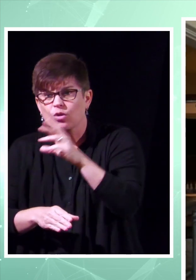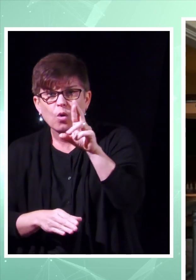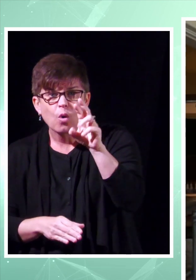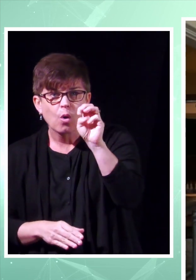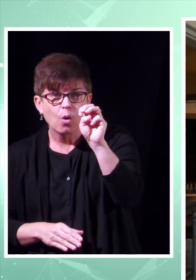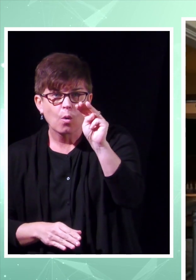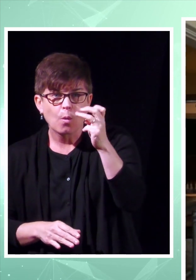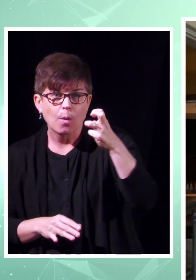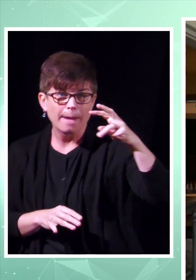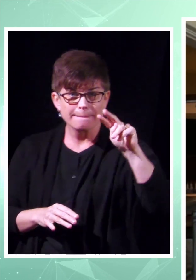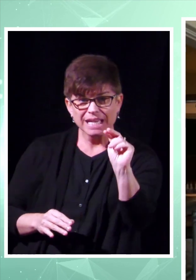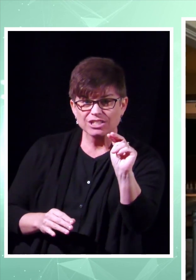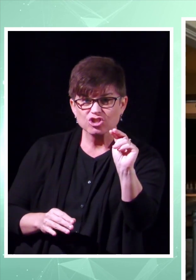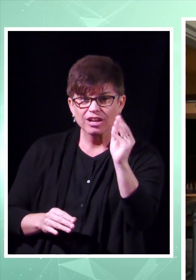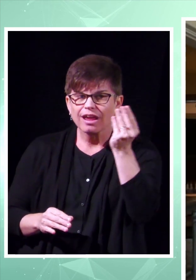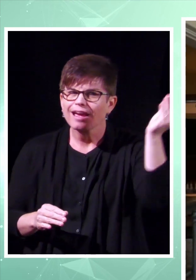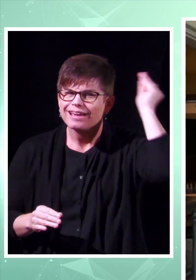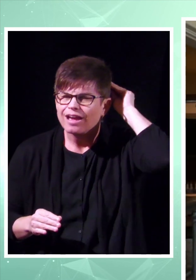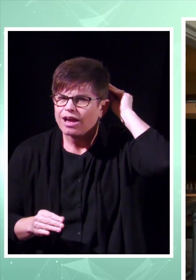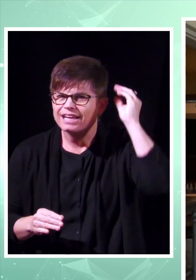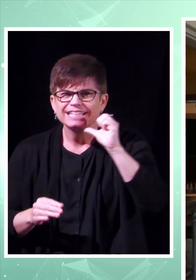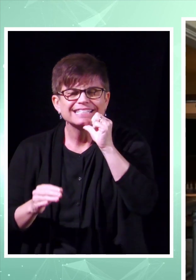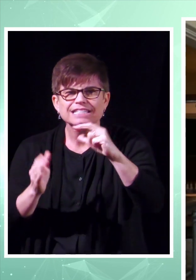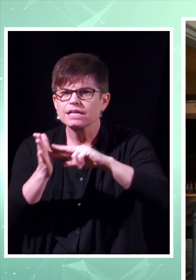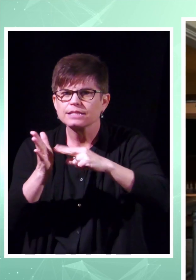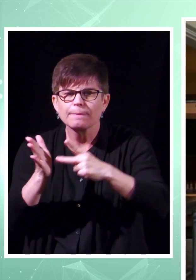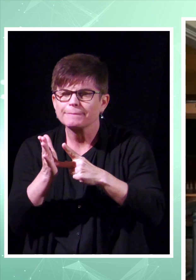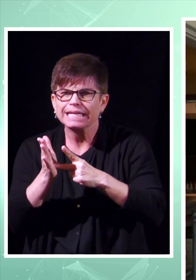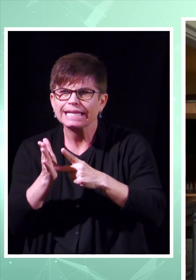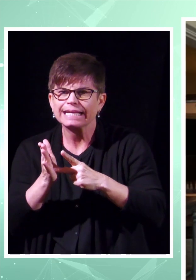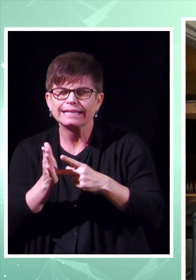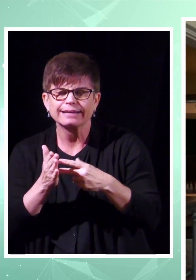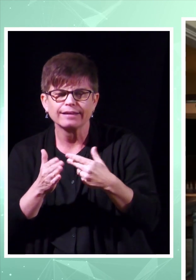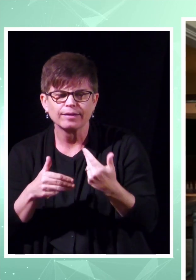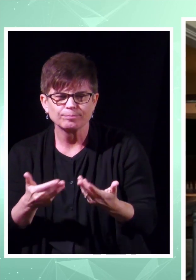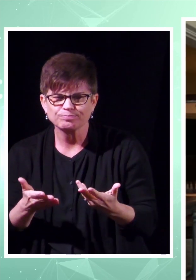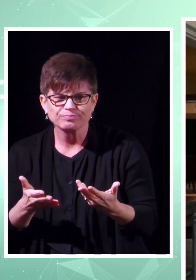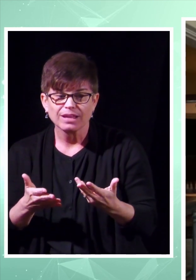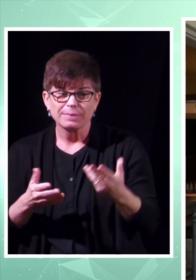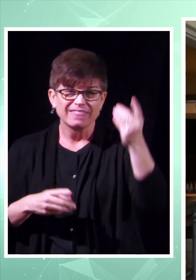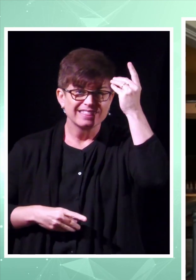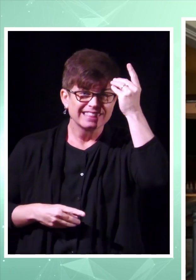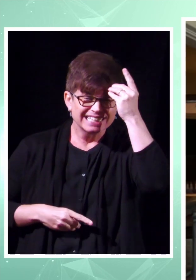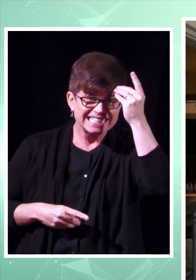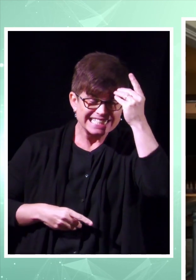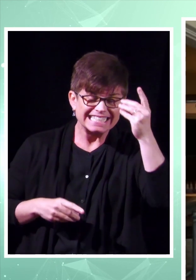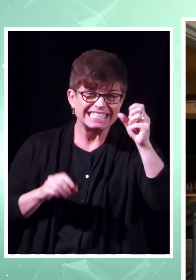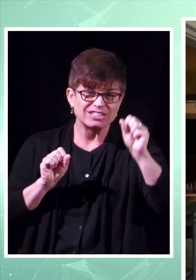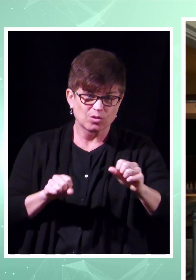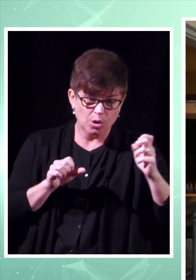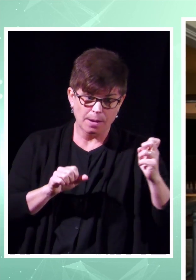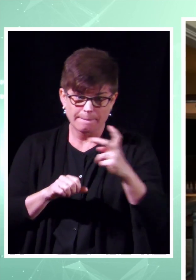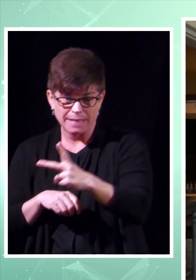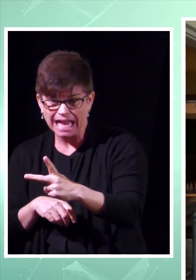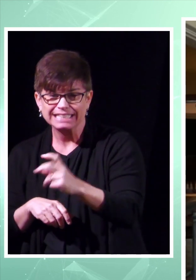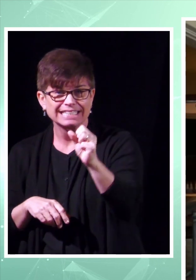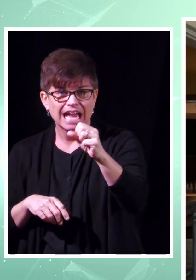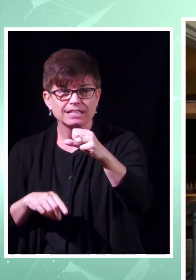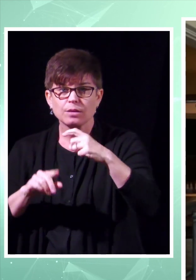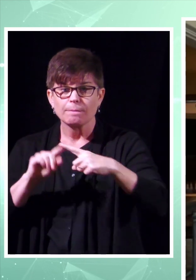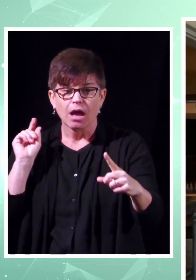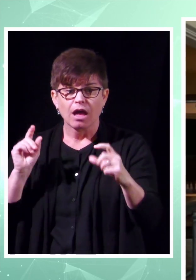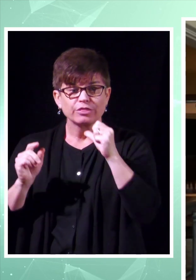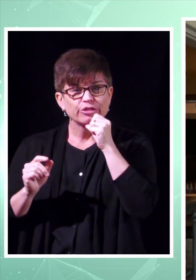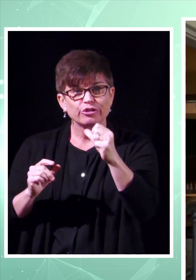mind, being in remission does not mean a cure, all right? And the disease could come back and rear its ugly head, but it's